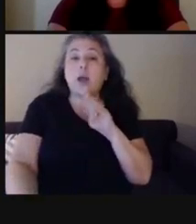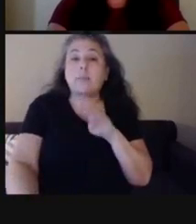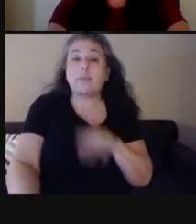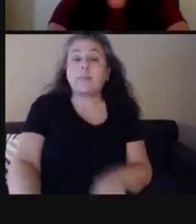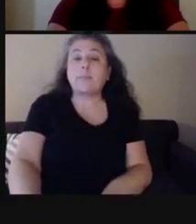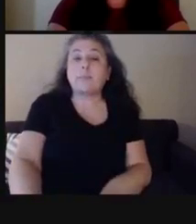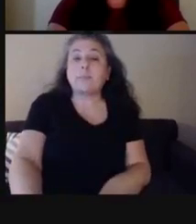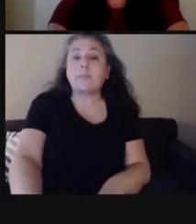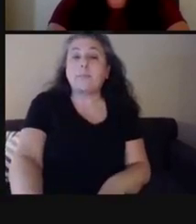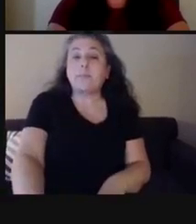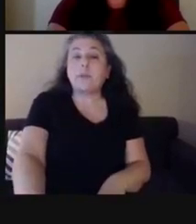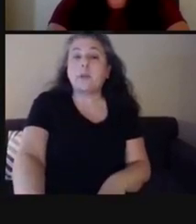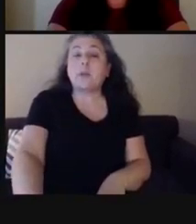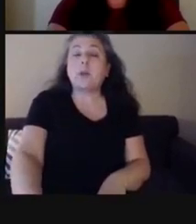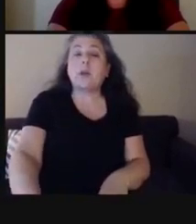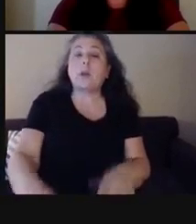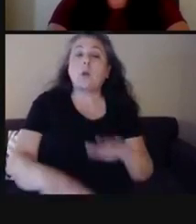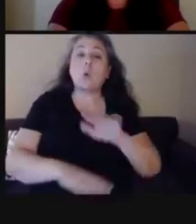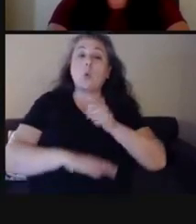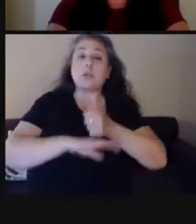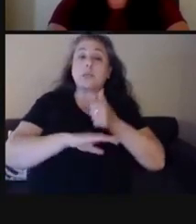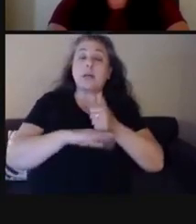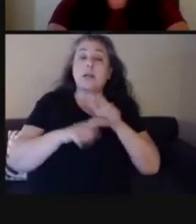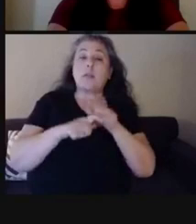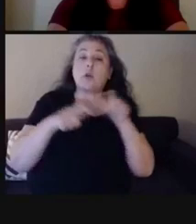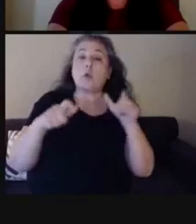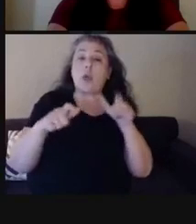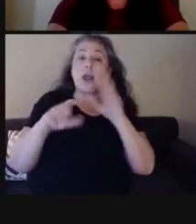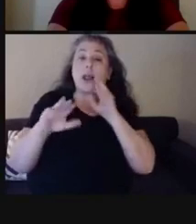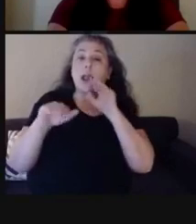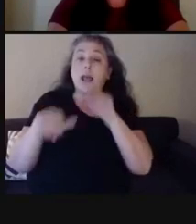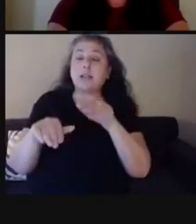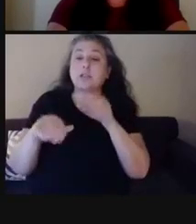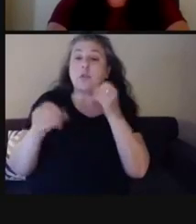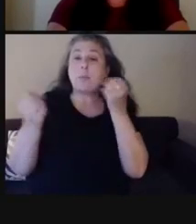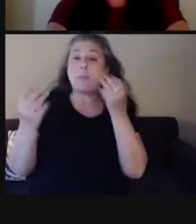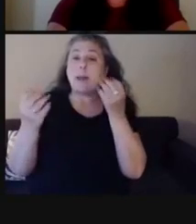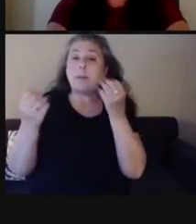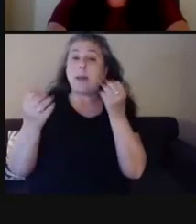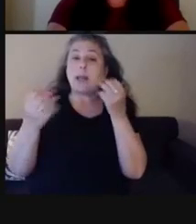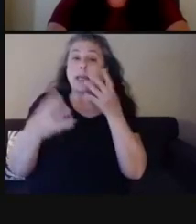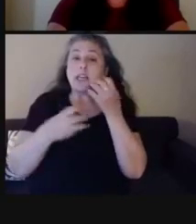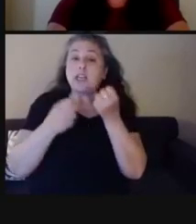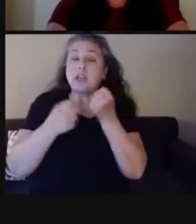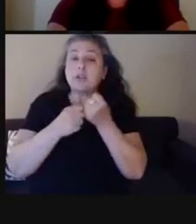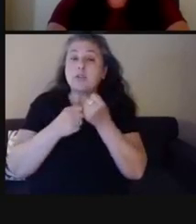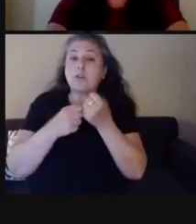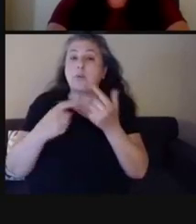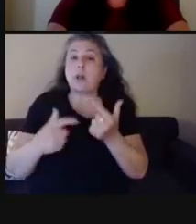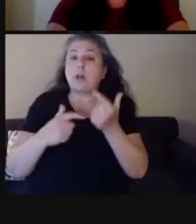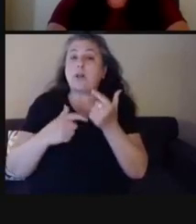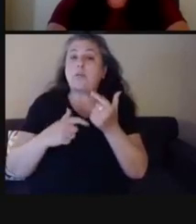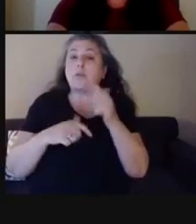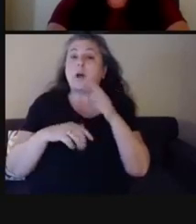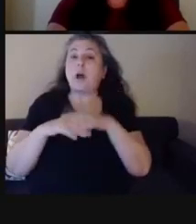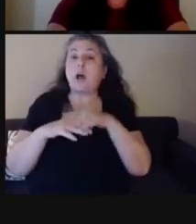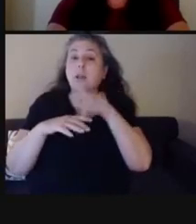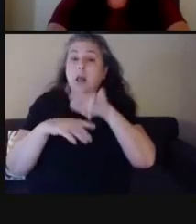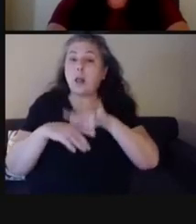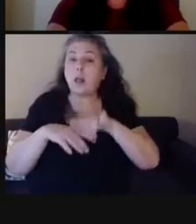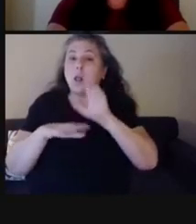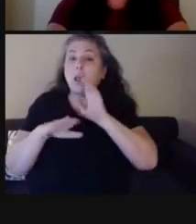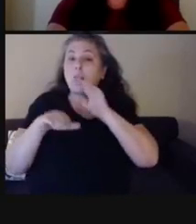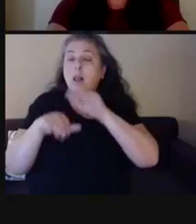We settled and we were in the Great Lakes for many, many, many years. We lived off the lake. We lived off the